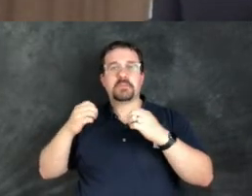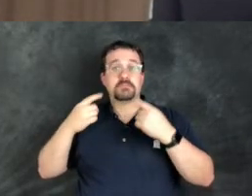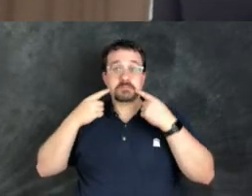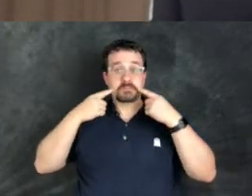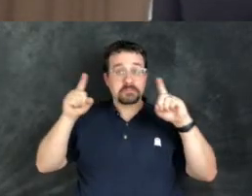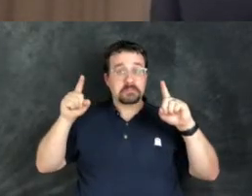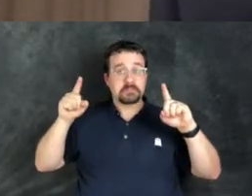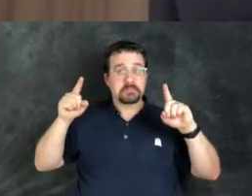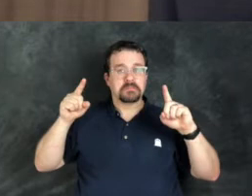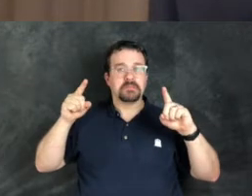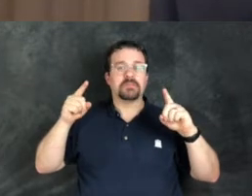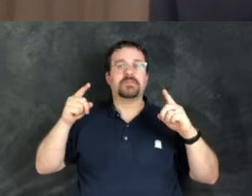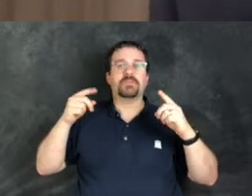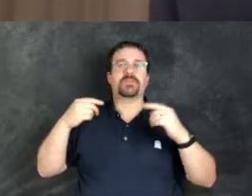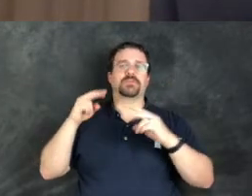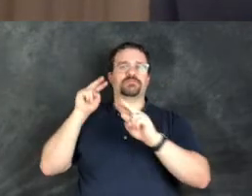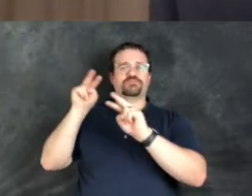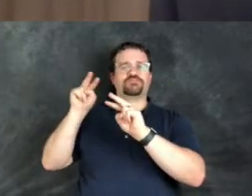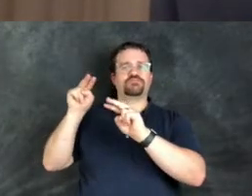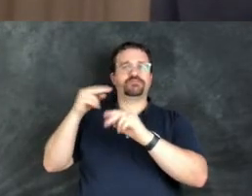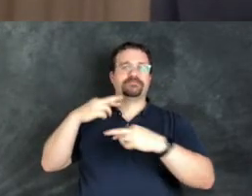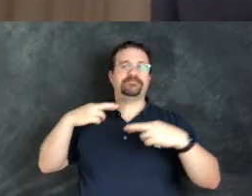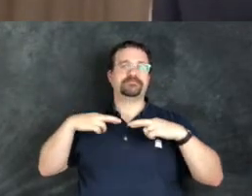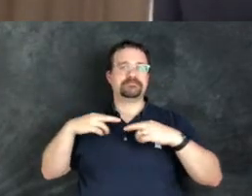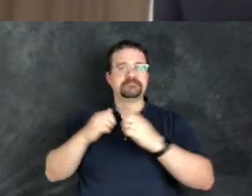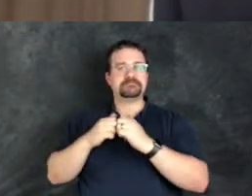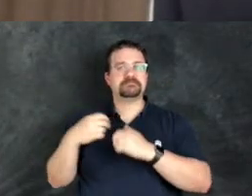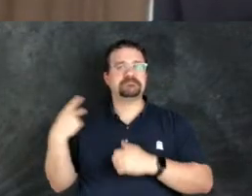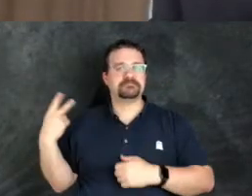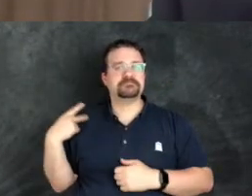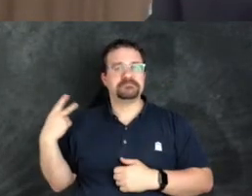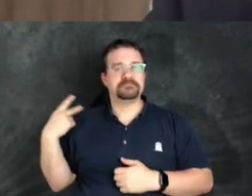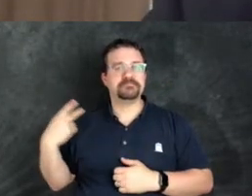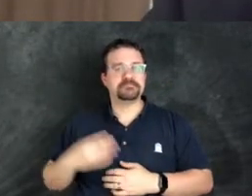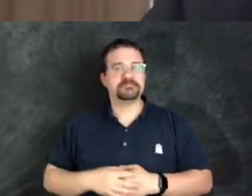success. We are looking forward to retirement together.